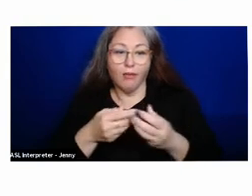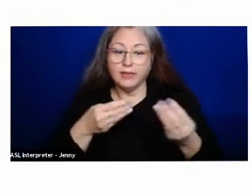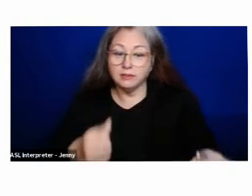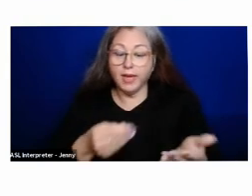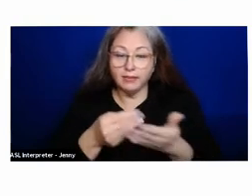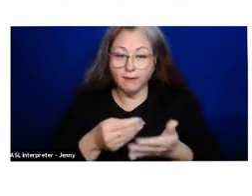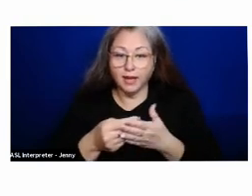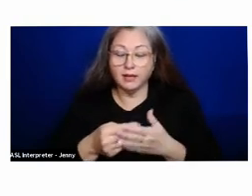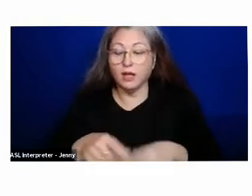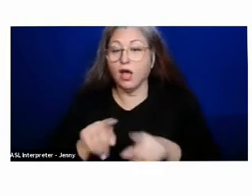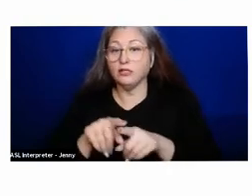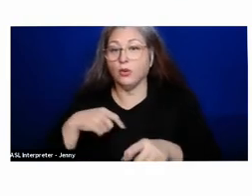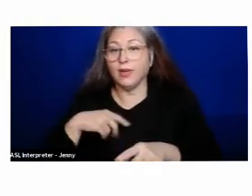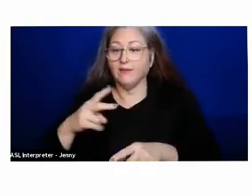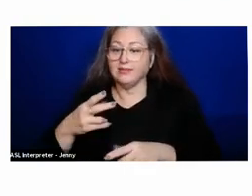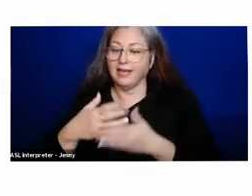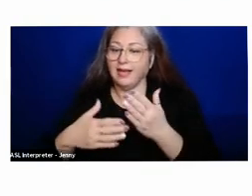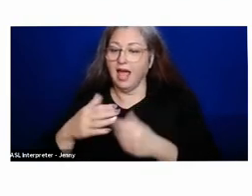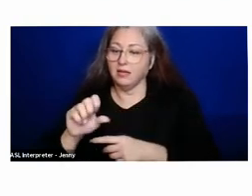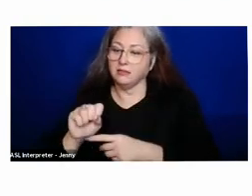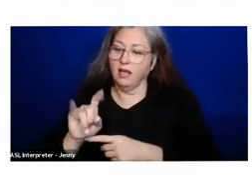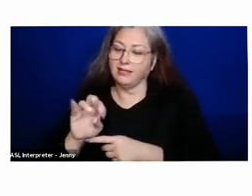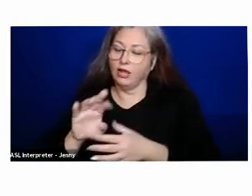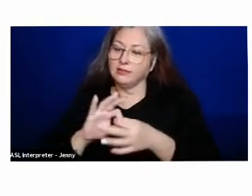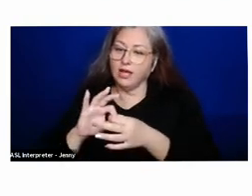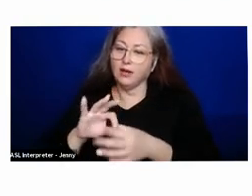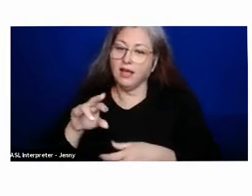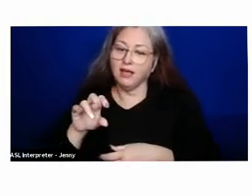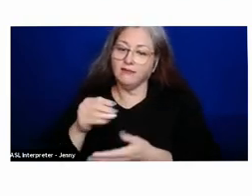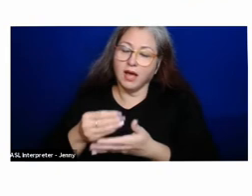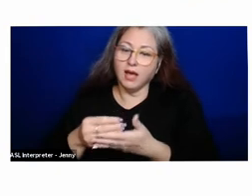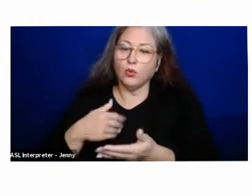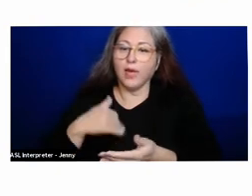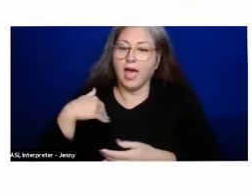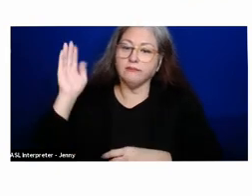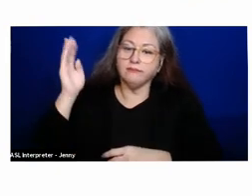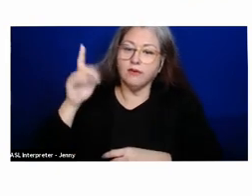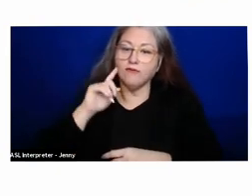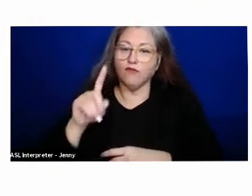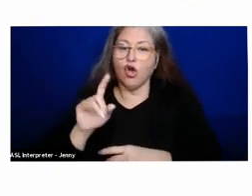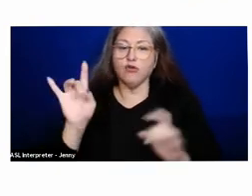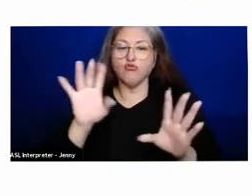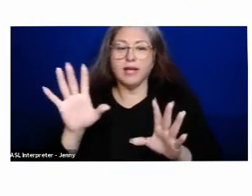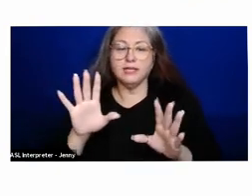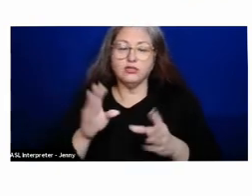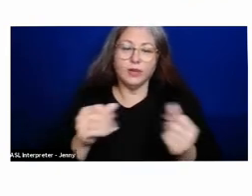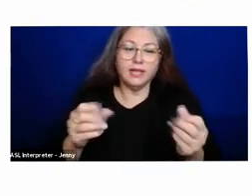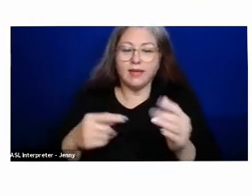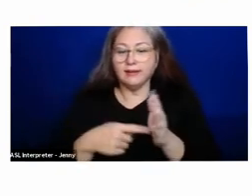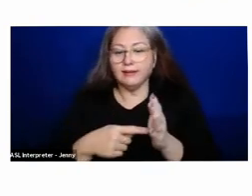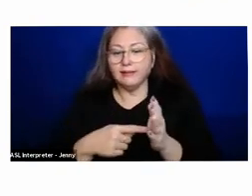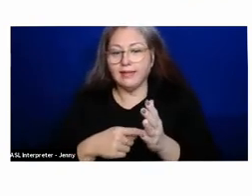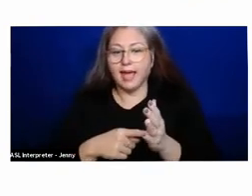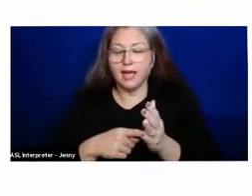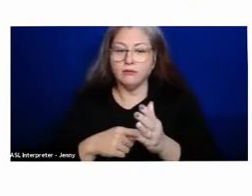addition, we have a secondhand solidarity fund where we direct speaking fees and donations in the form of crisis relief and debt relief for retailers and